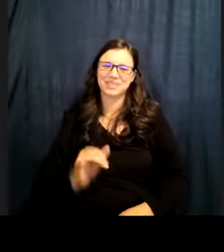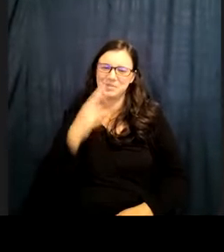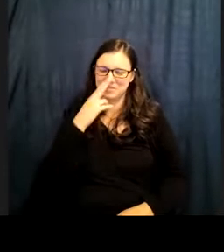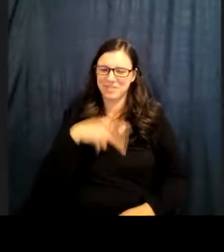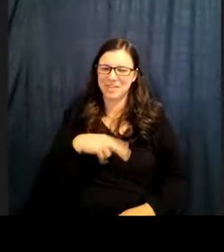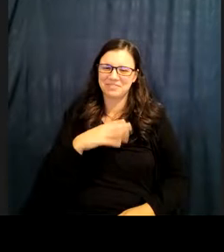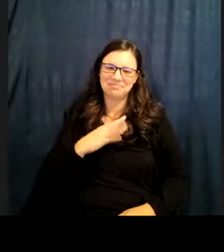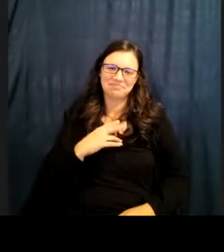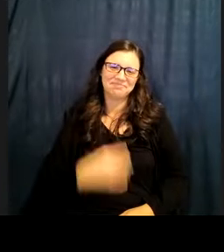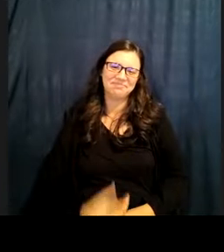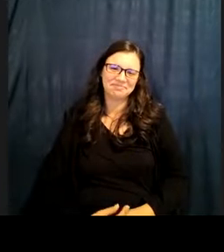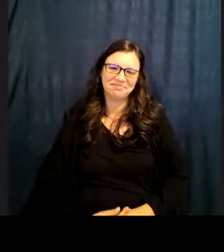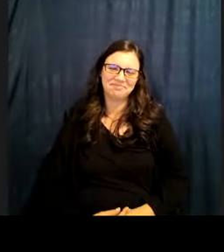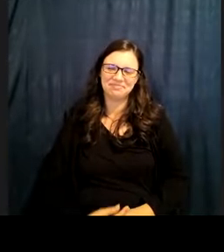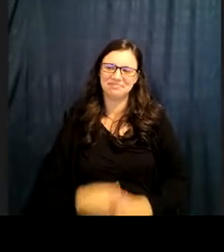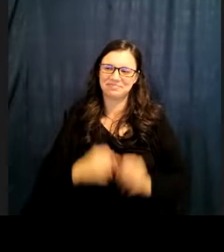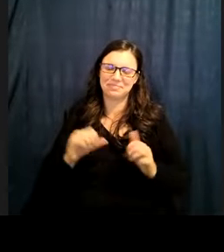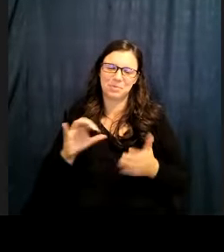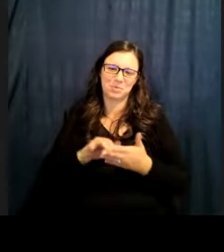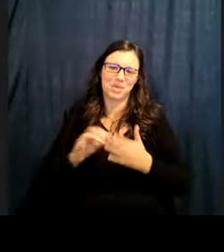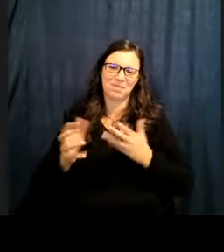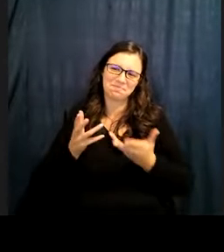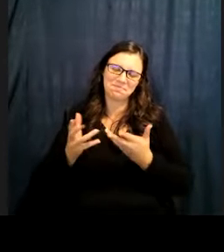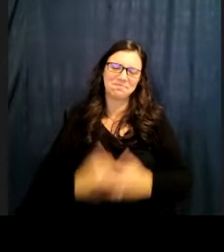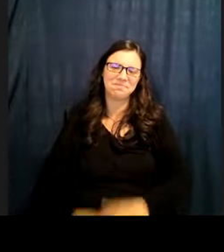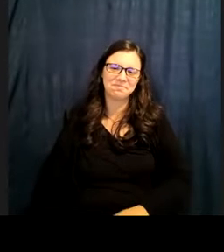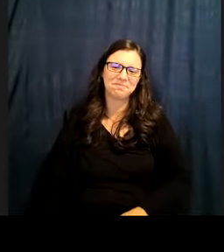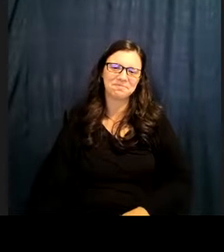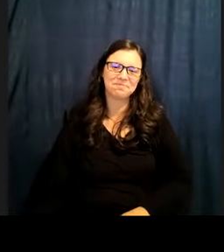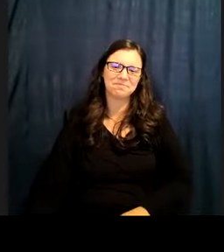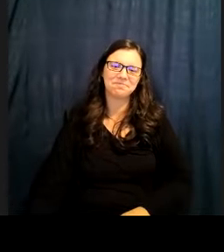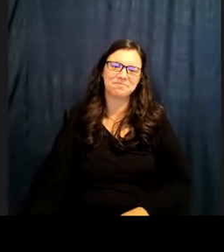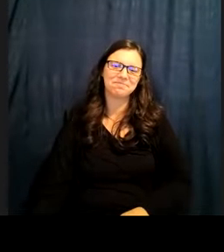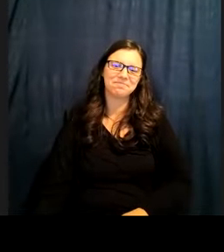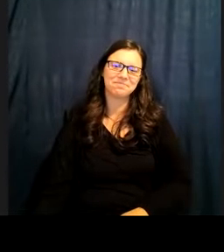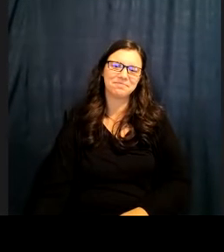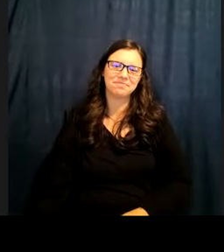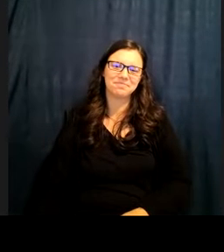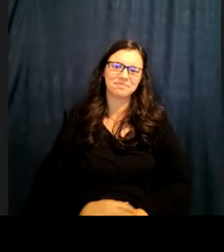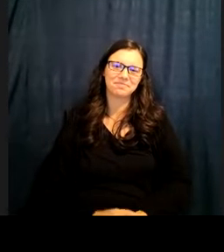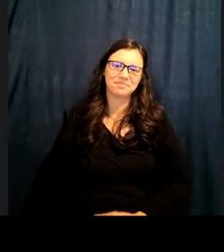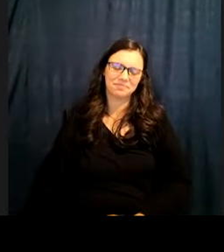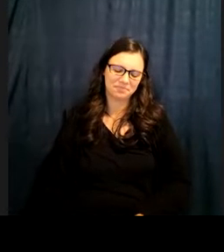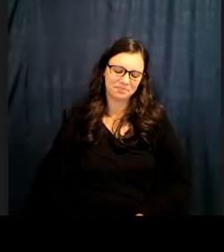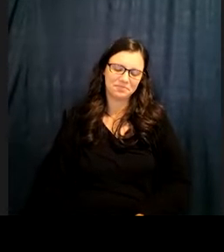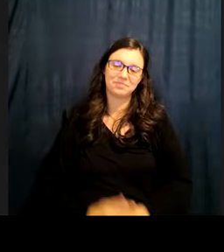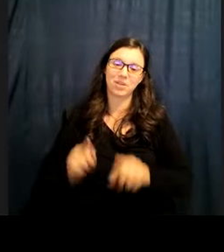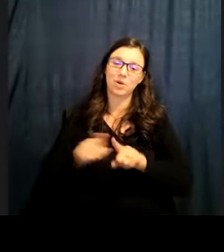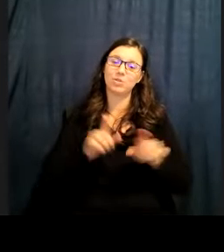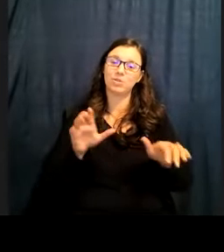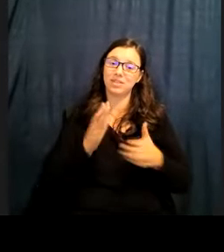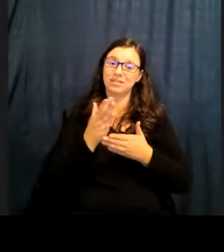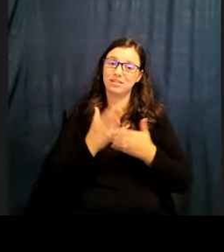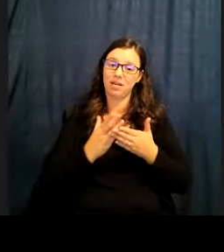to be able to do that. You also have done some collaborative pieces, right? Didn't